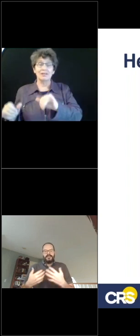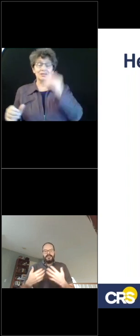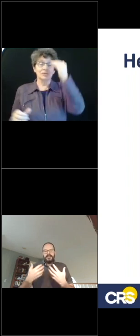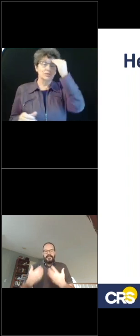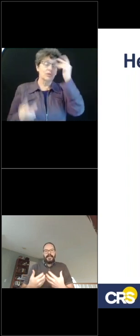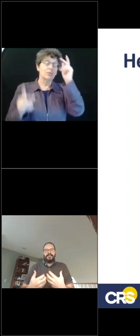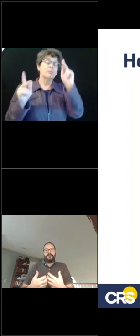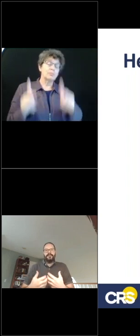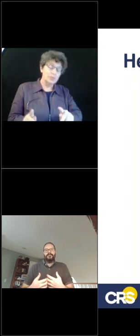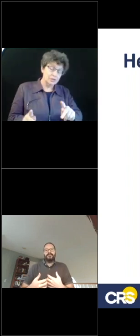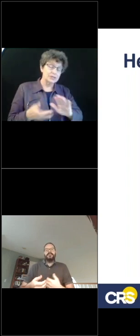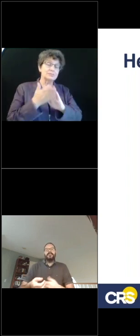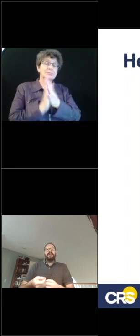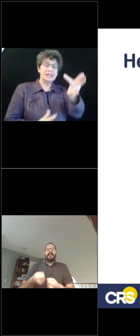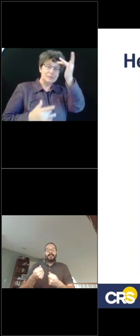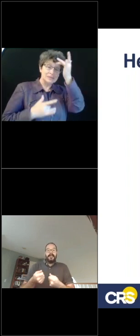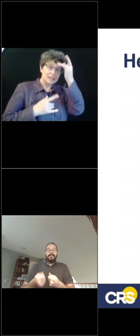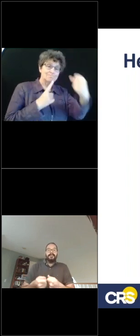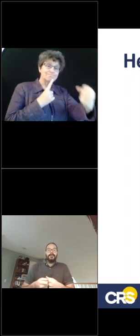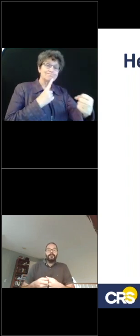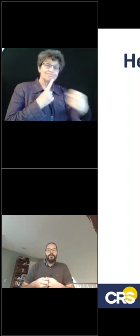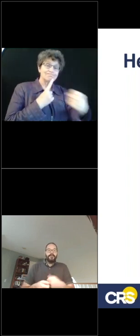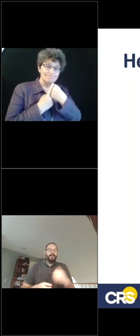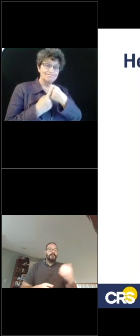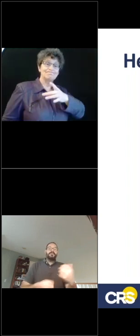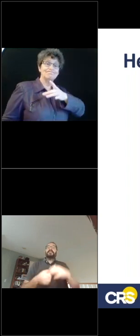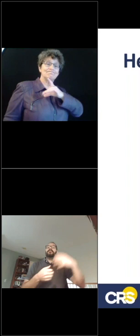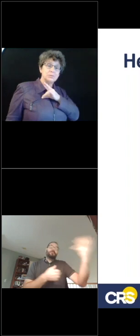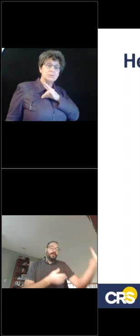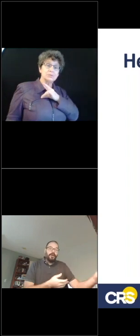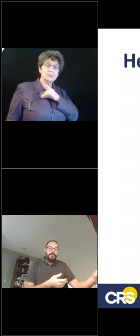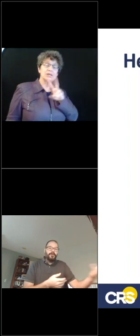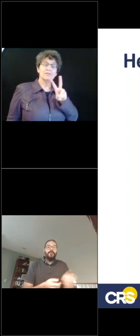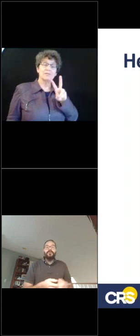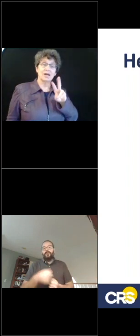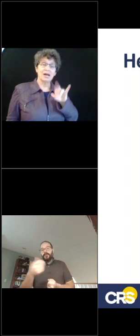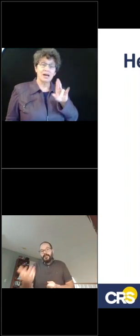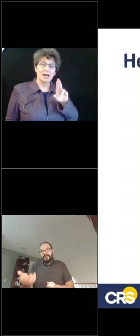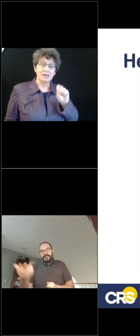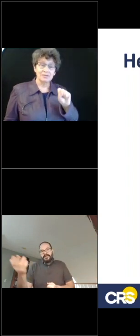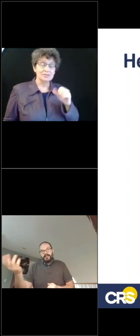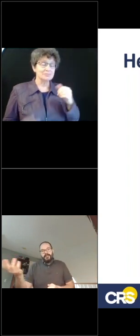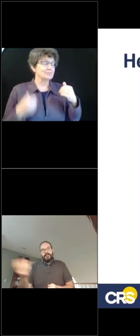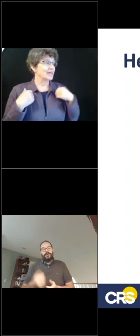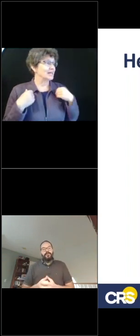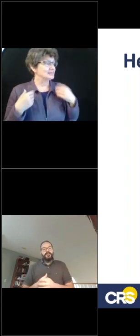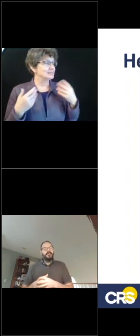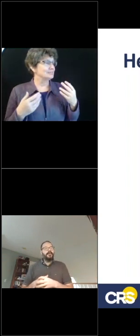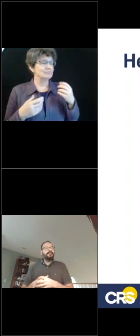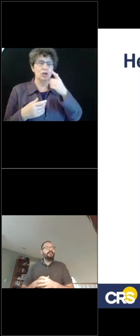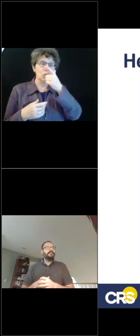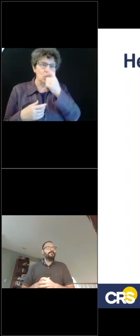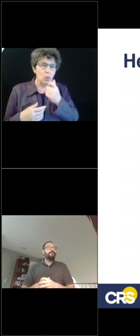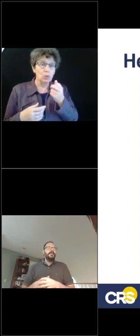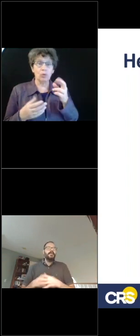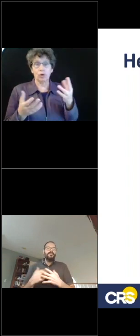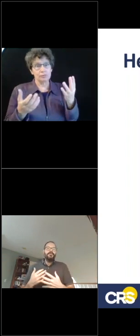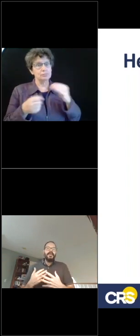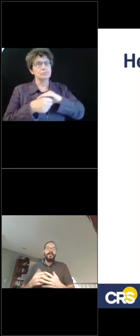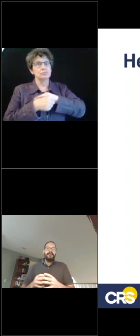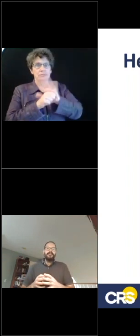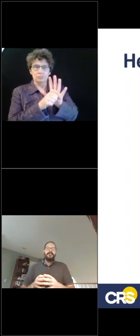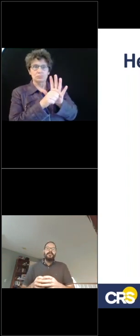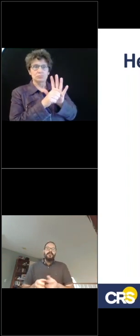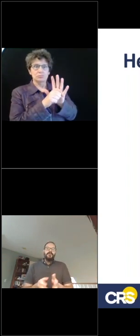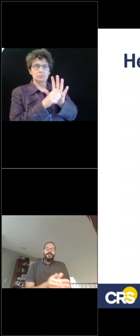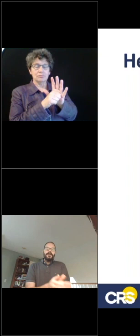to actually get the virus and end up with, say, a common cold, or in this case, COVID-19, if you